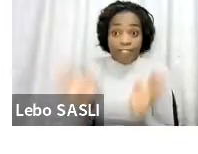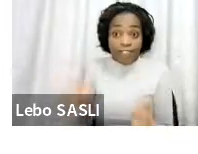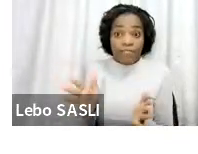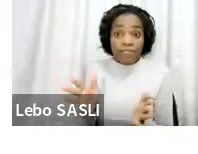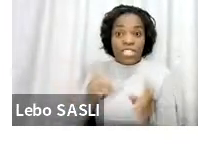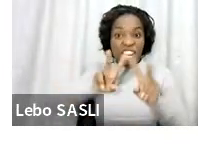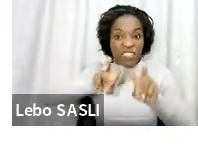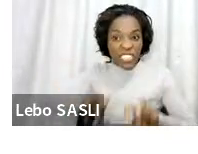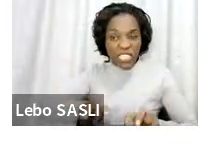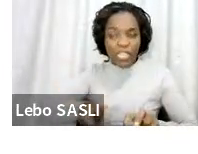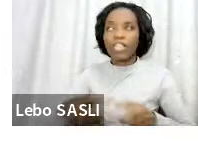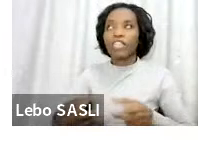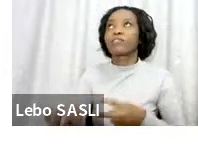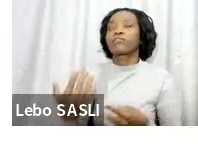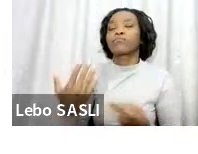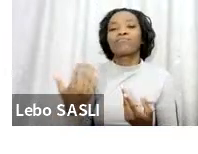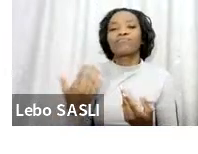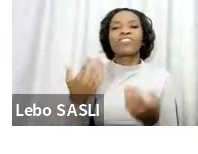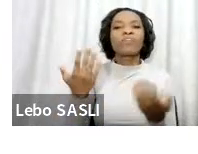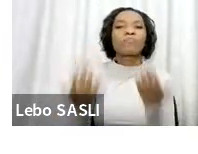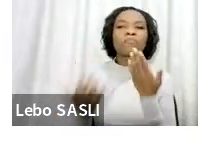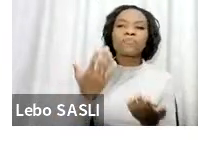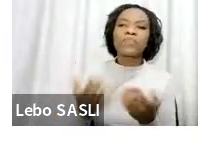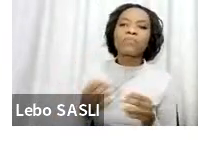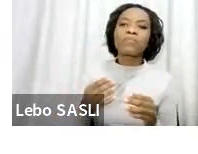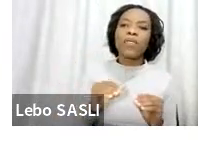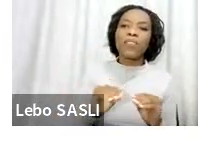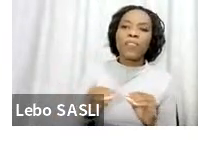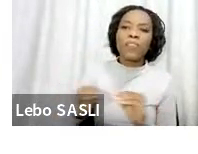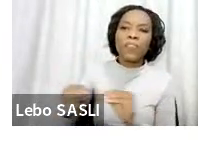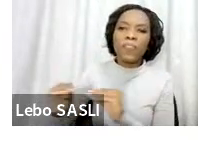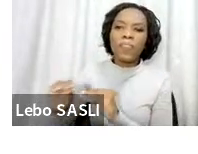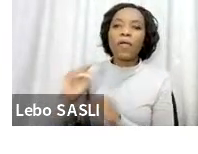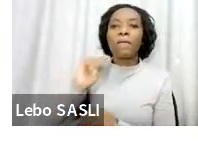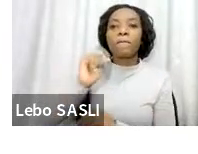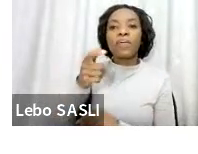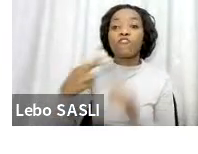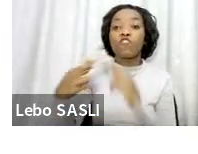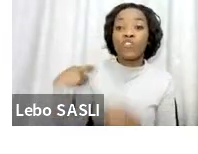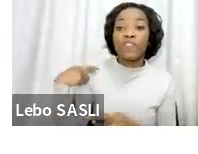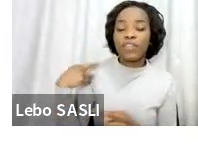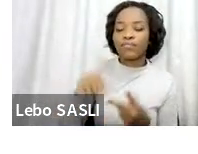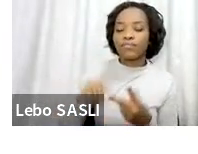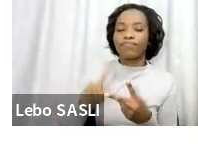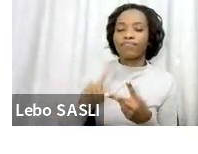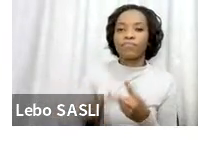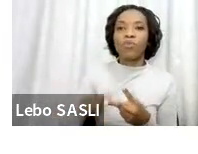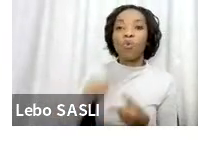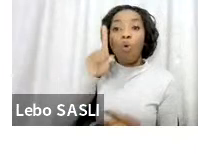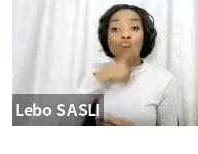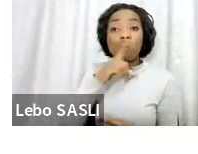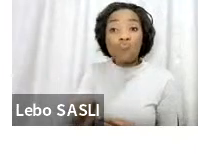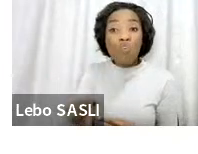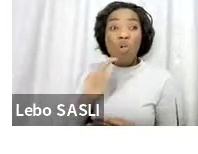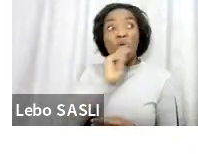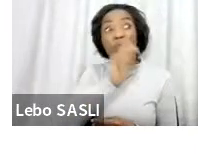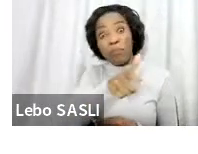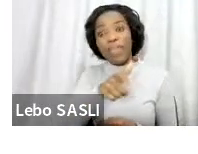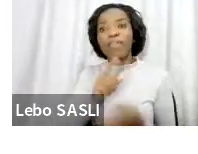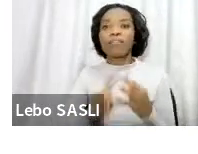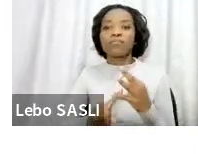we refer to delays in payment of refunds, incorrect allocation of payments, SARS